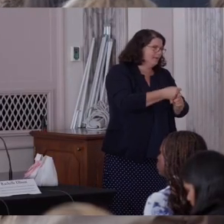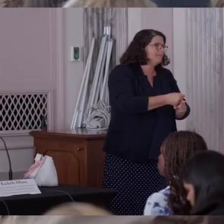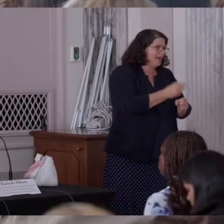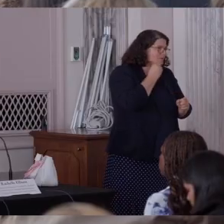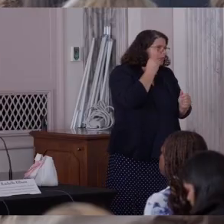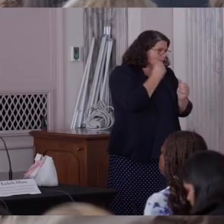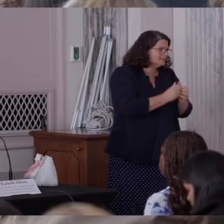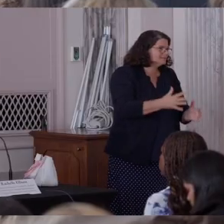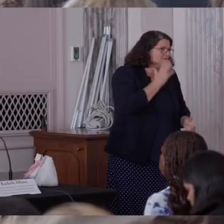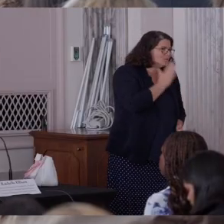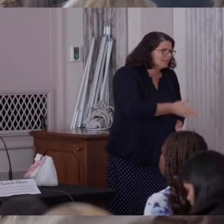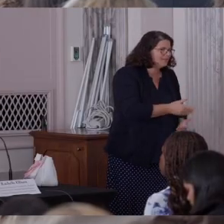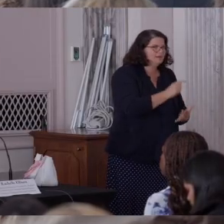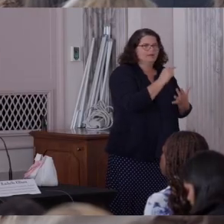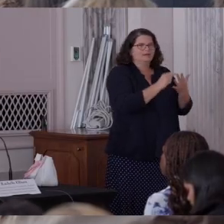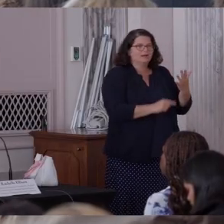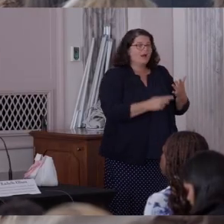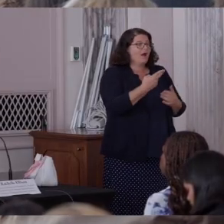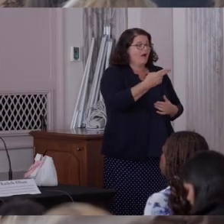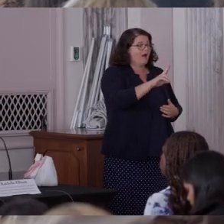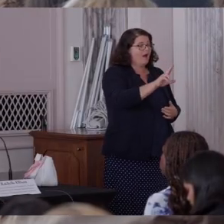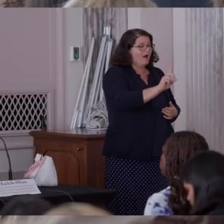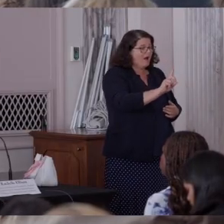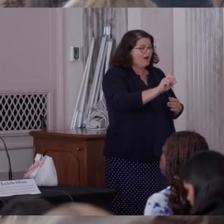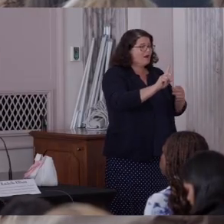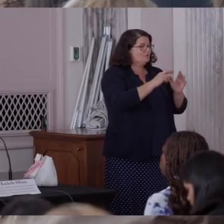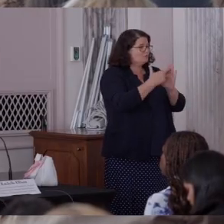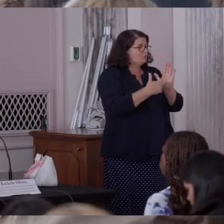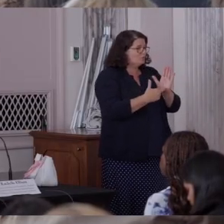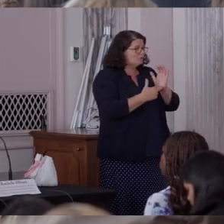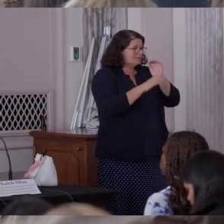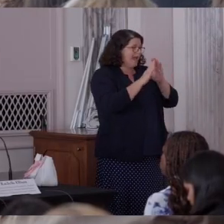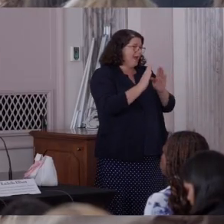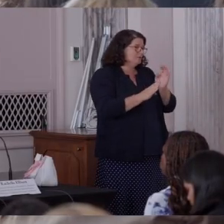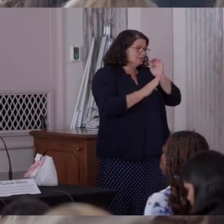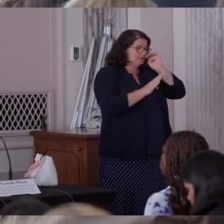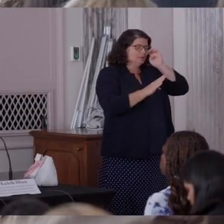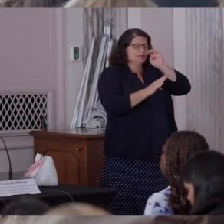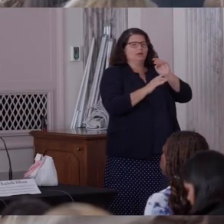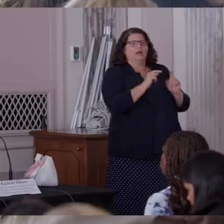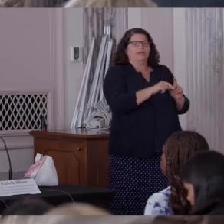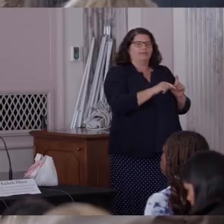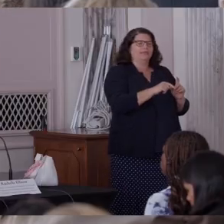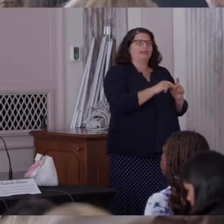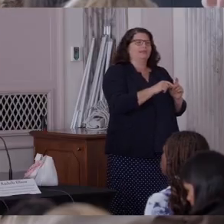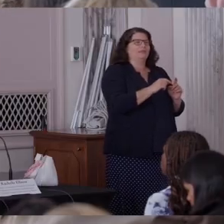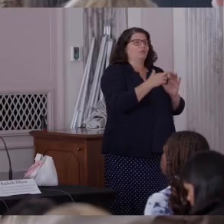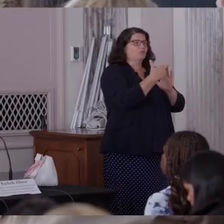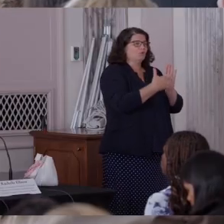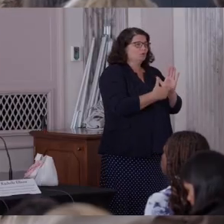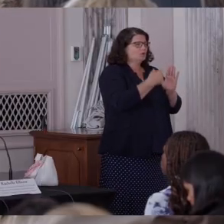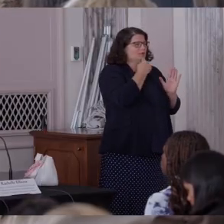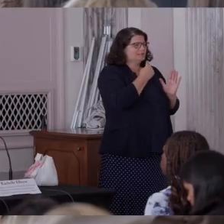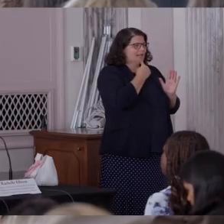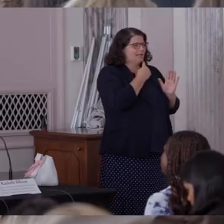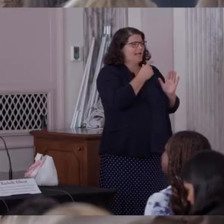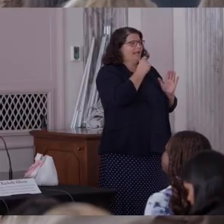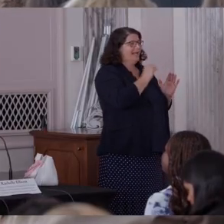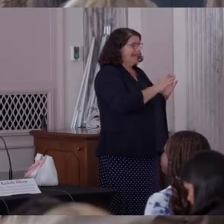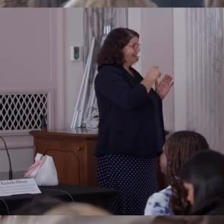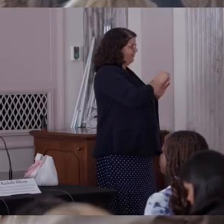country. The HUD rules are now calling for bonuses for communities that